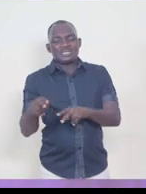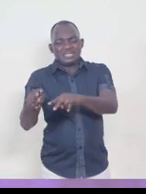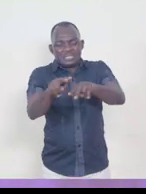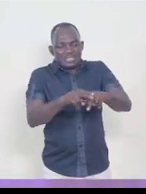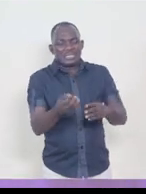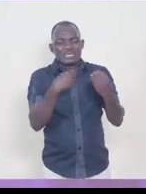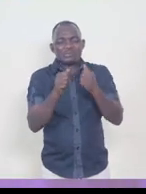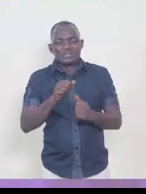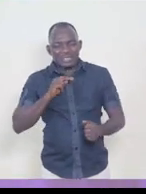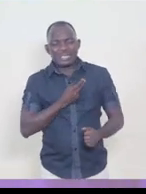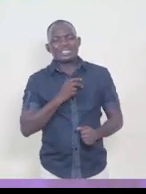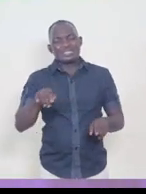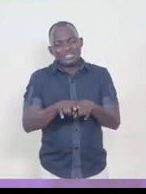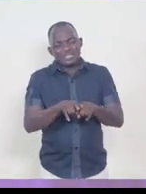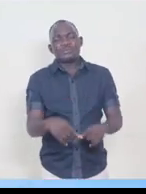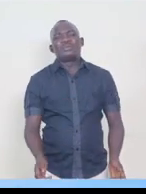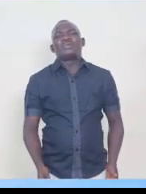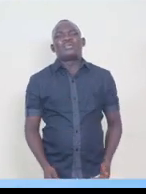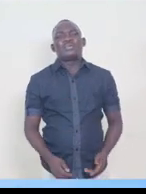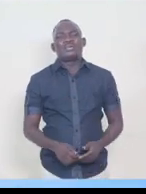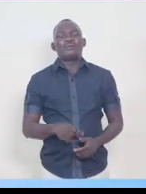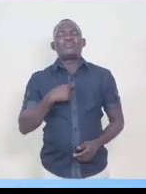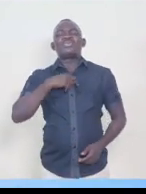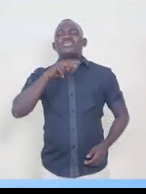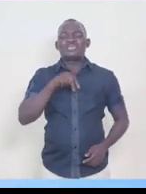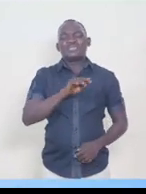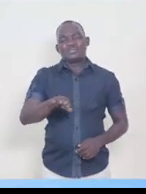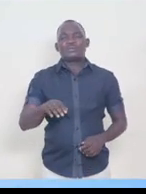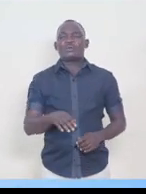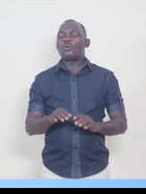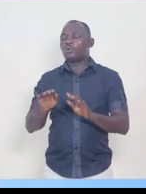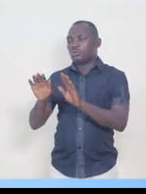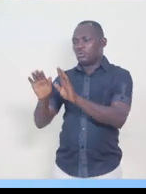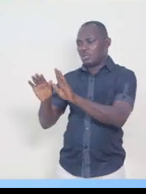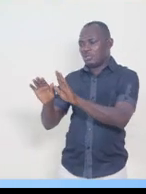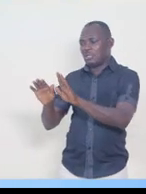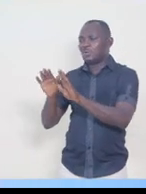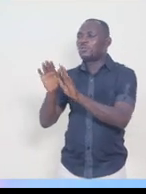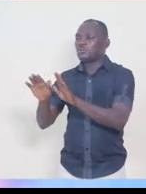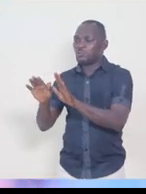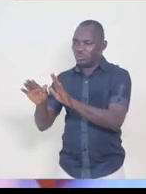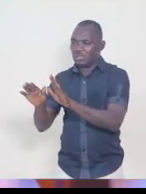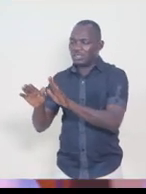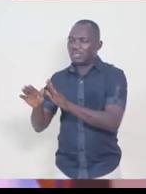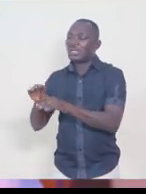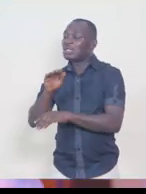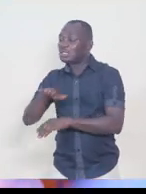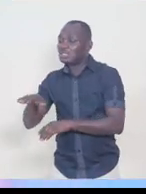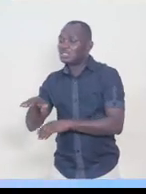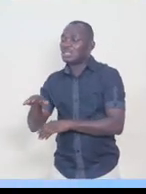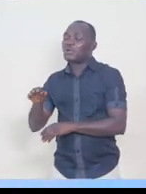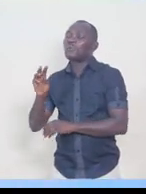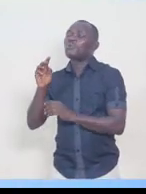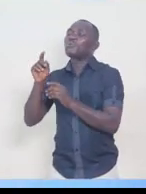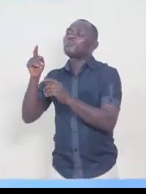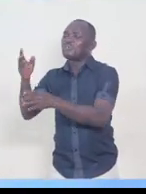all around this table too. I need to. See, they will come. They will come in due season, baby. Please